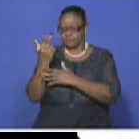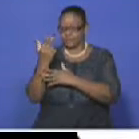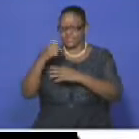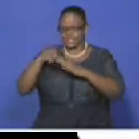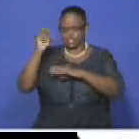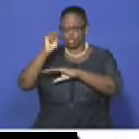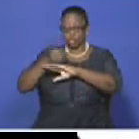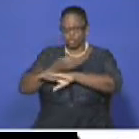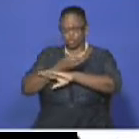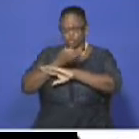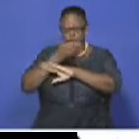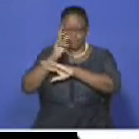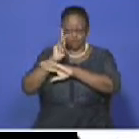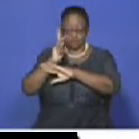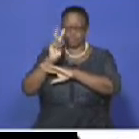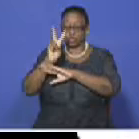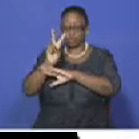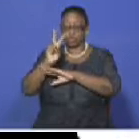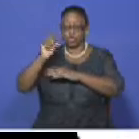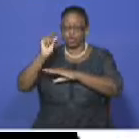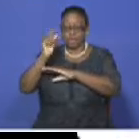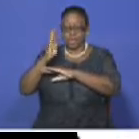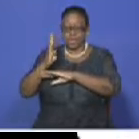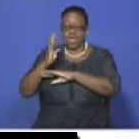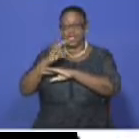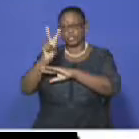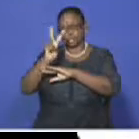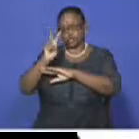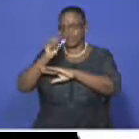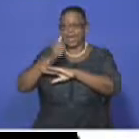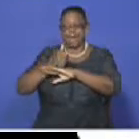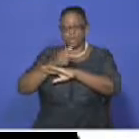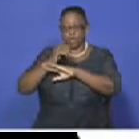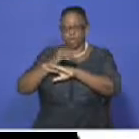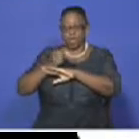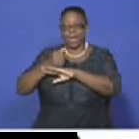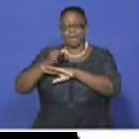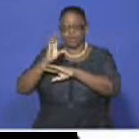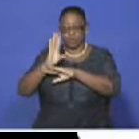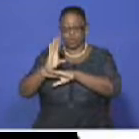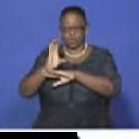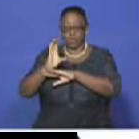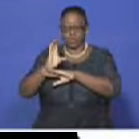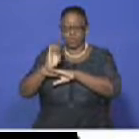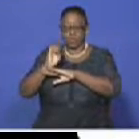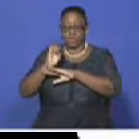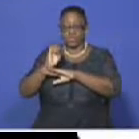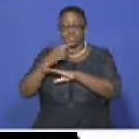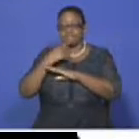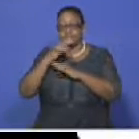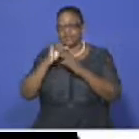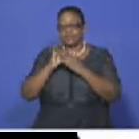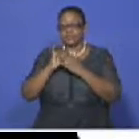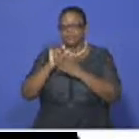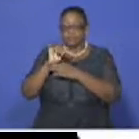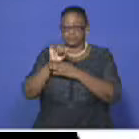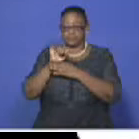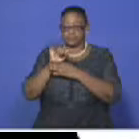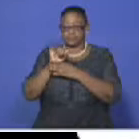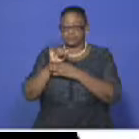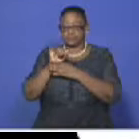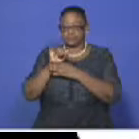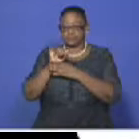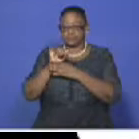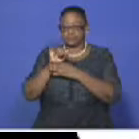recorded in New Providence, 2 in Grand Bahama, and 2 in Abaco. There are now 8,127 COVID-19 cases